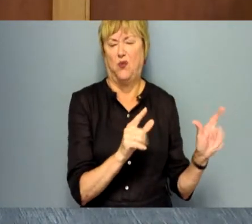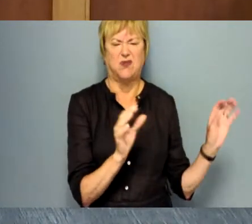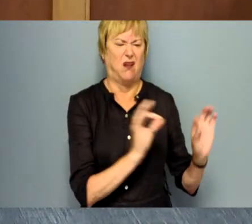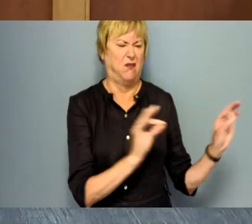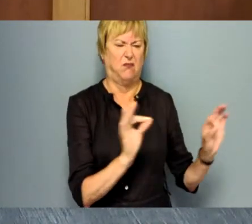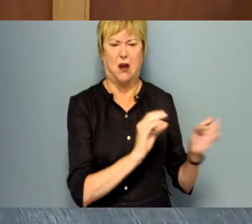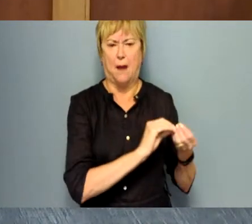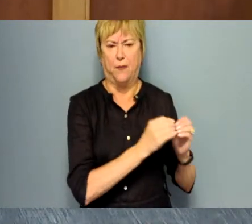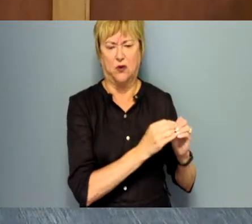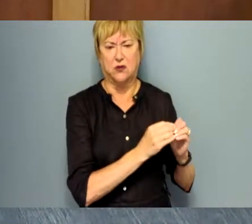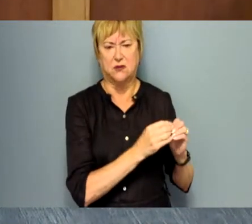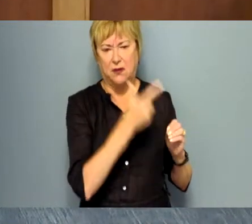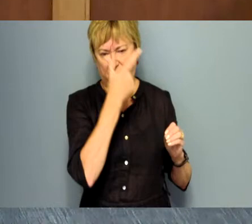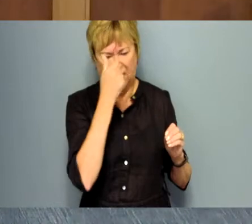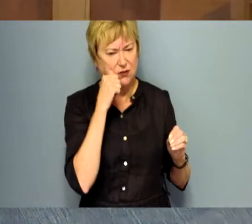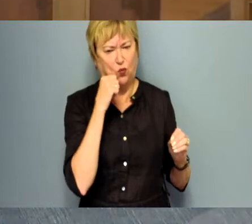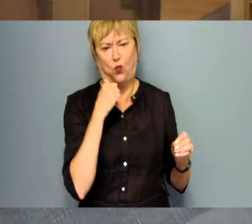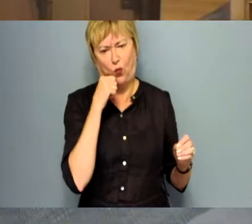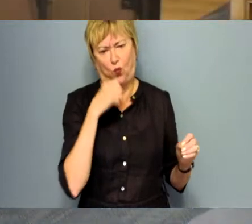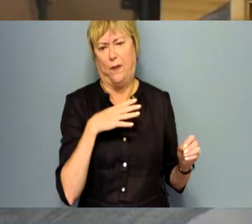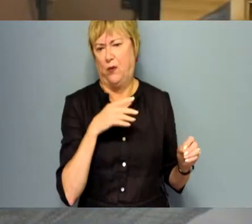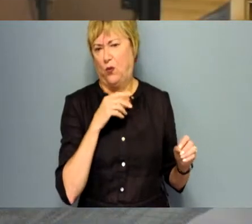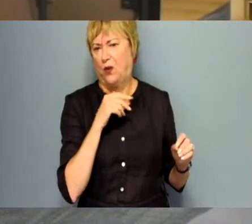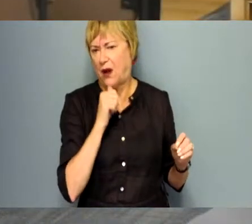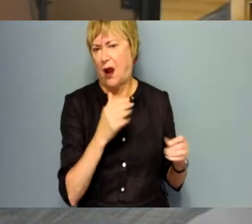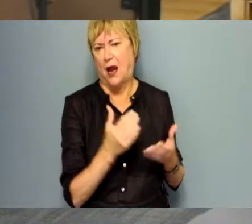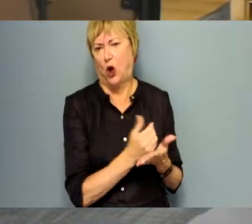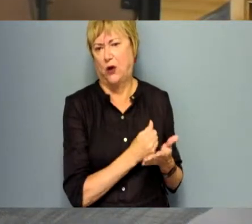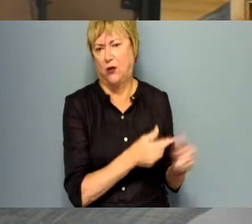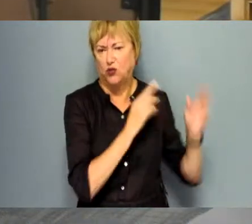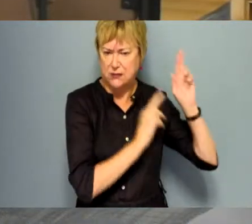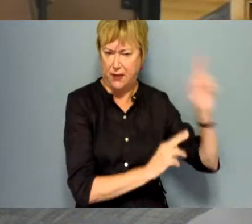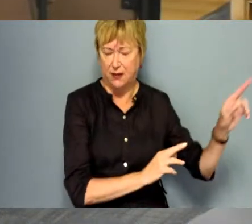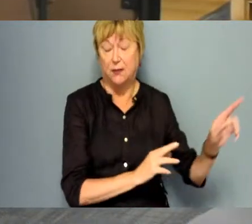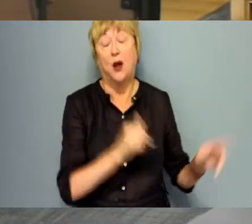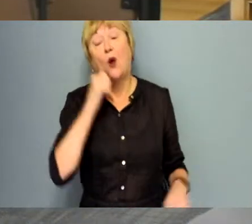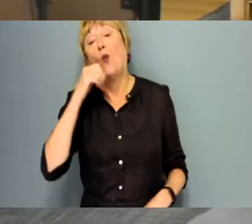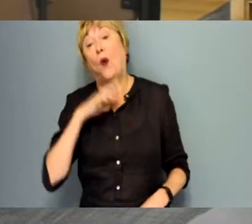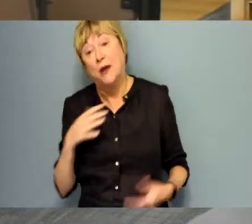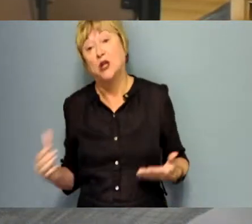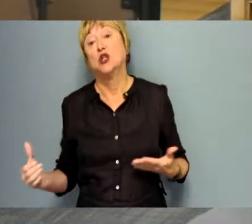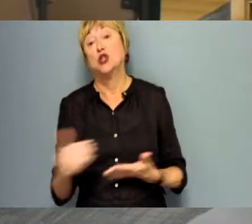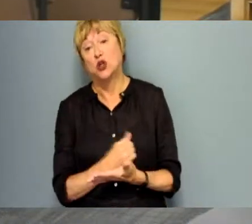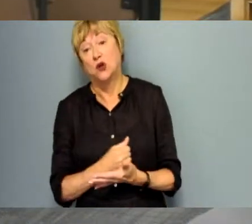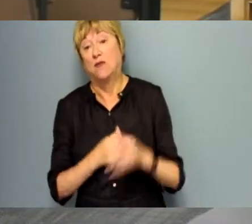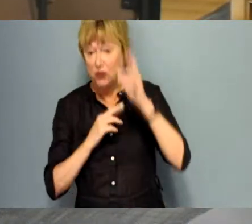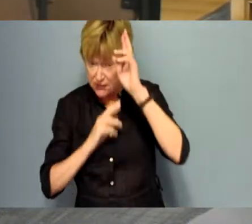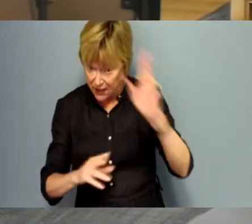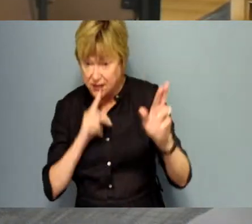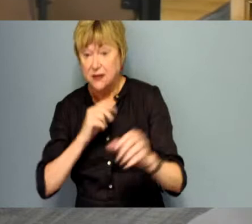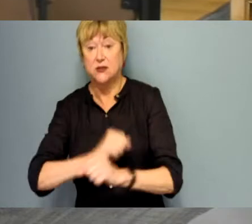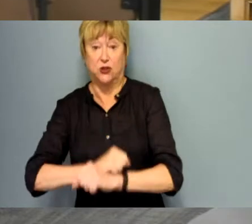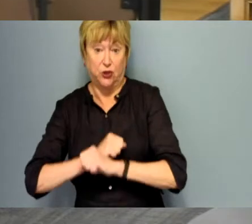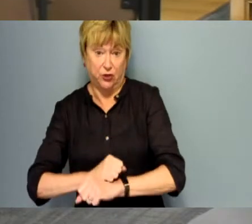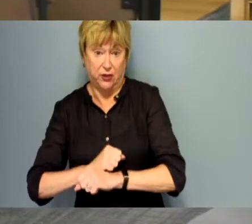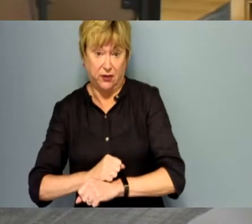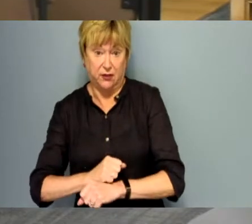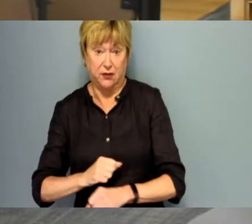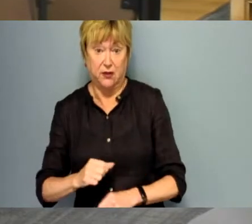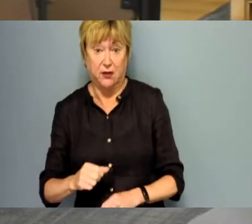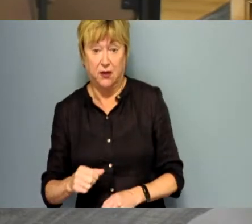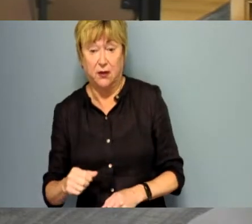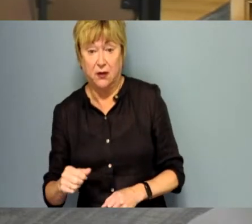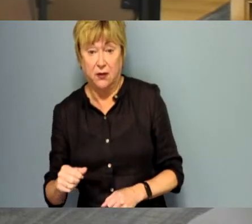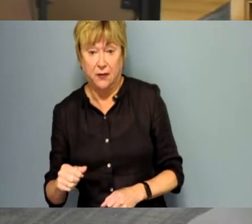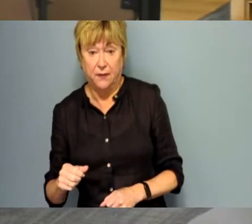getting respect. Women deserve respect and security. Riley Gaines speaks about Lou Thomas,